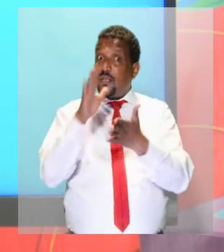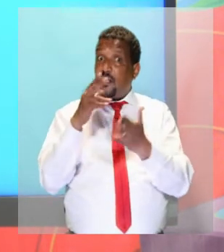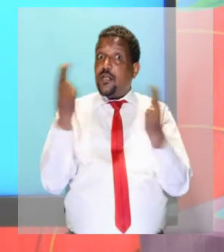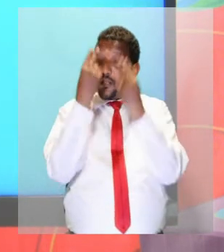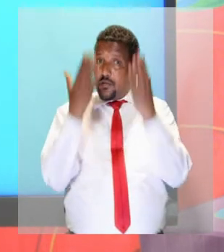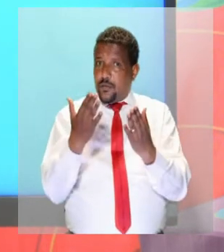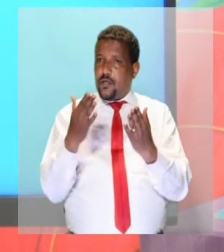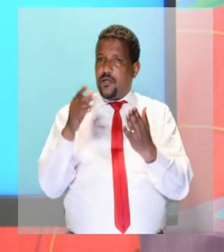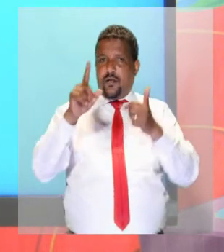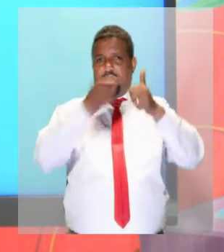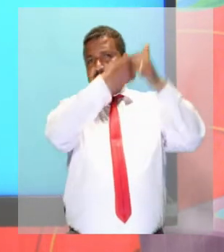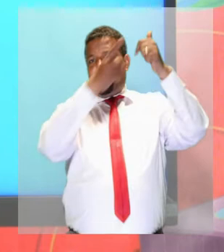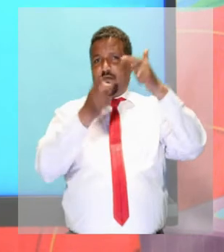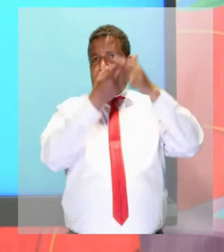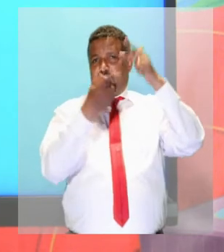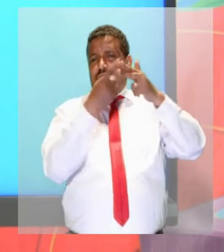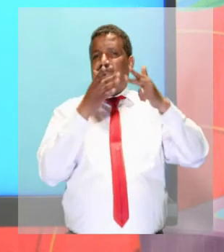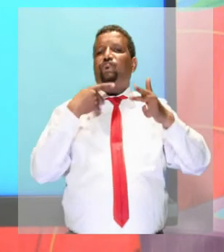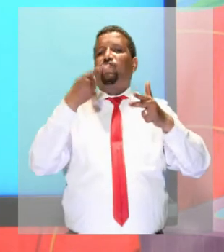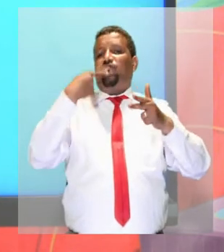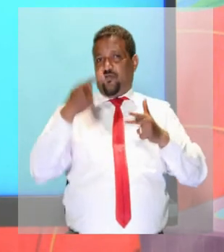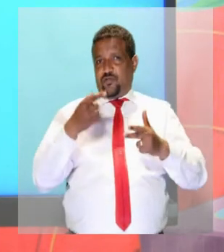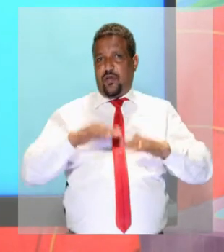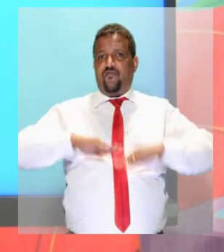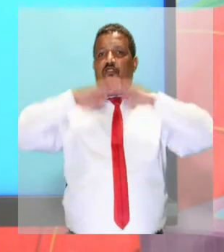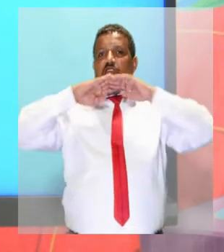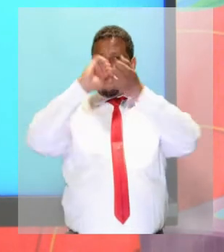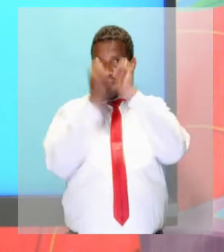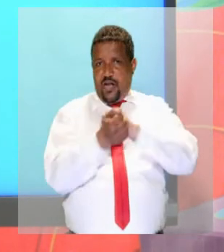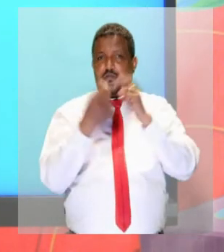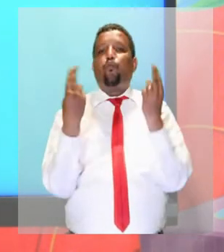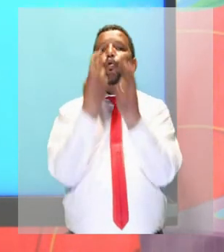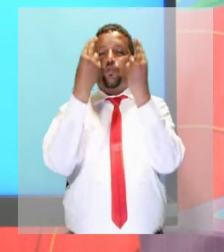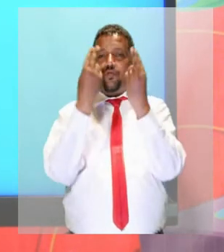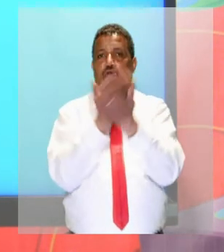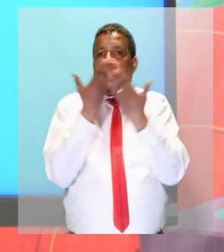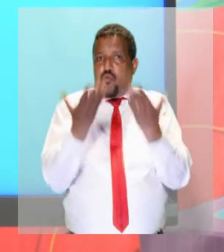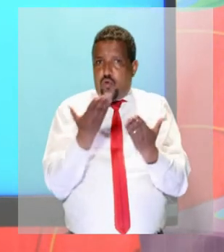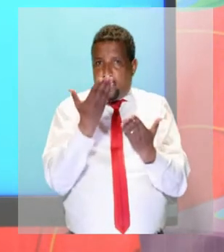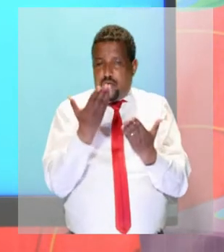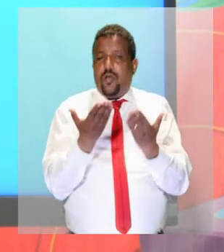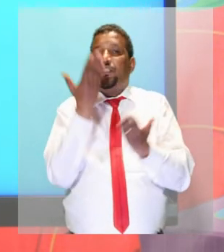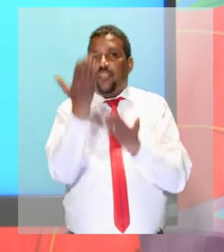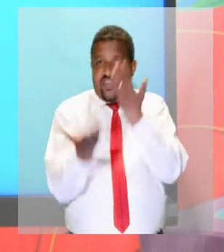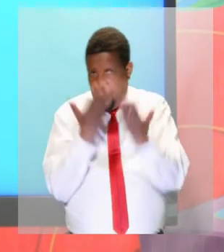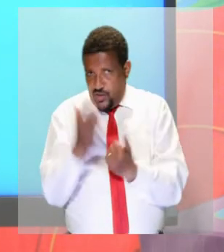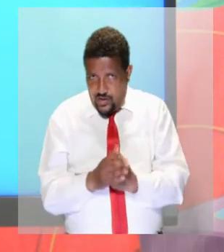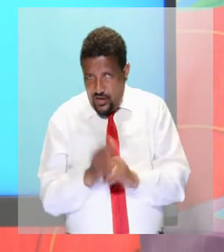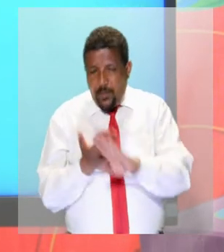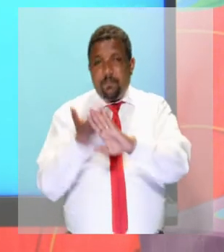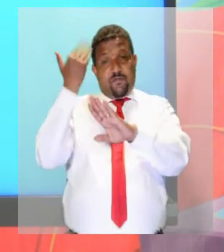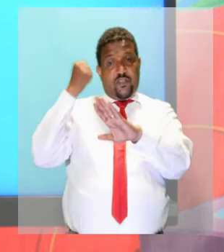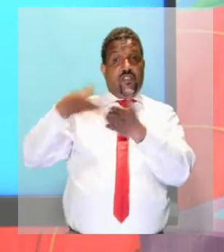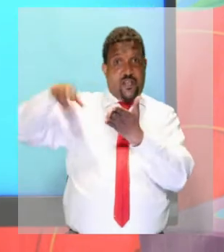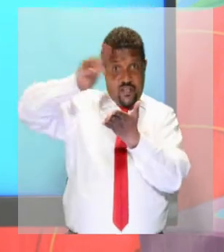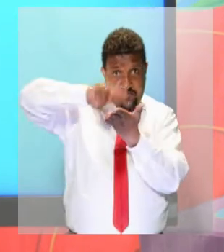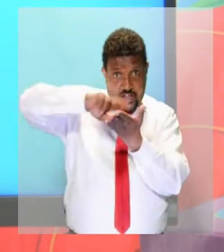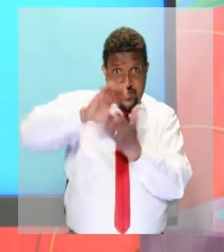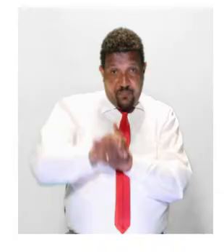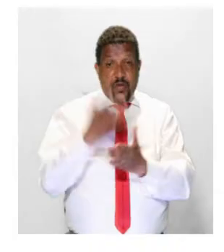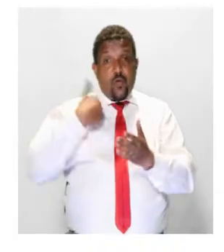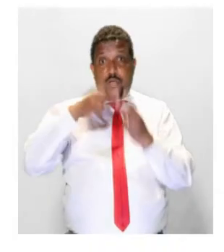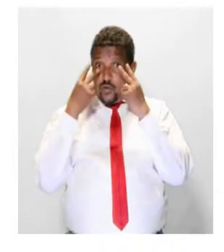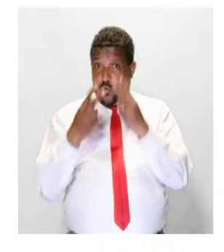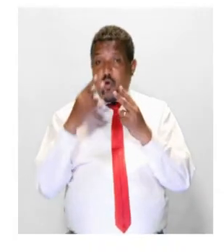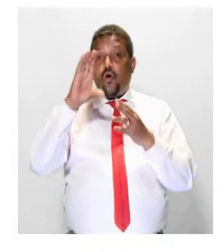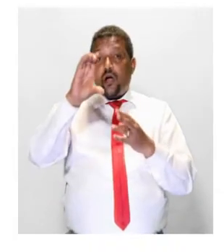order the satisfaction that he or she derives from consumption of goods and services. In the previous revision, we